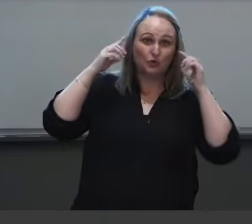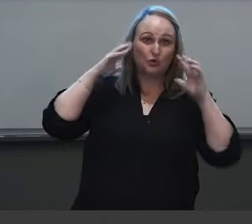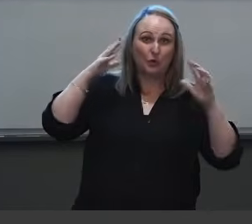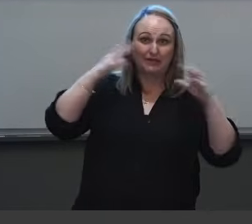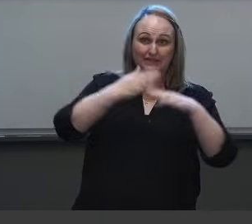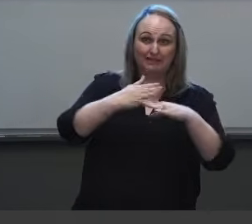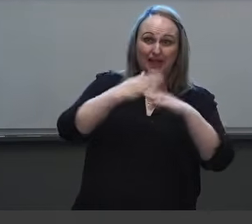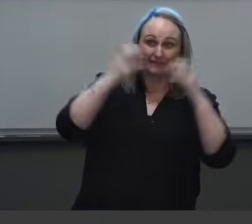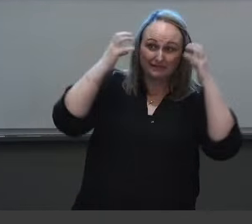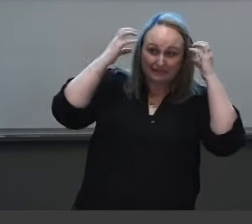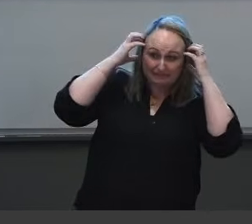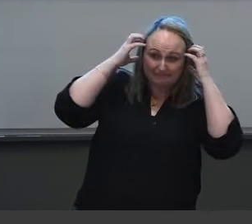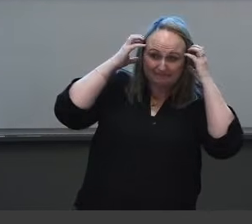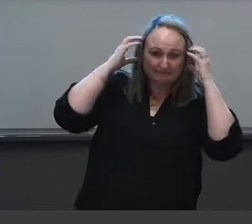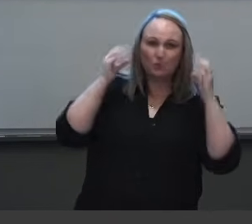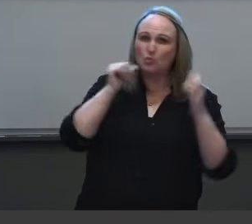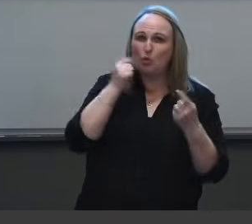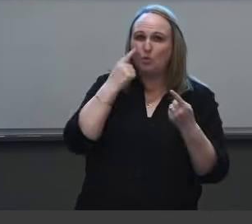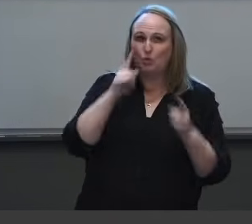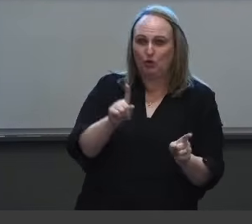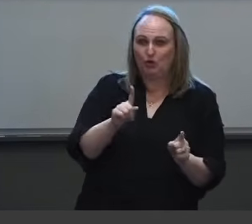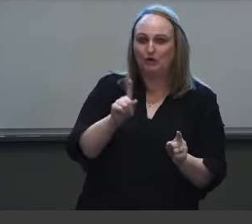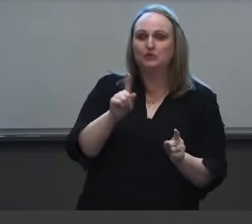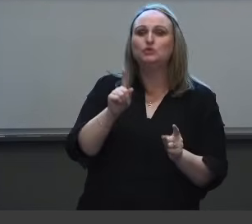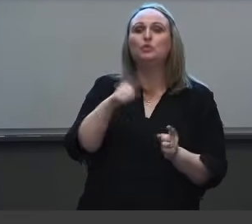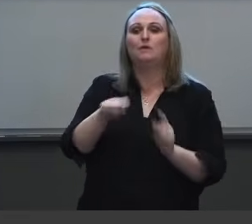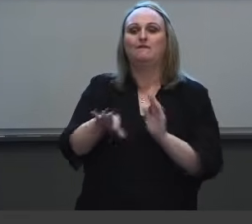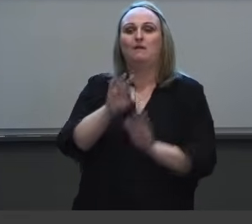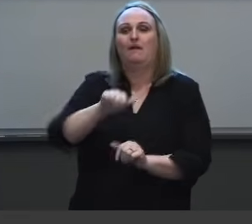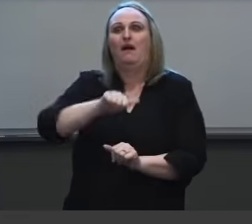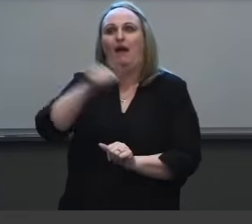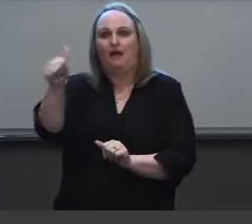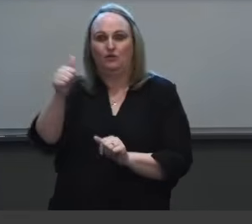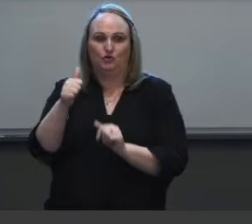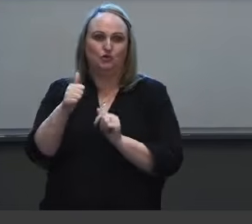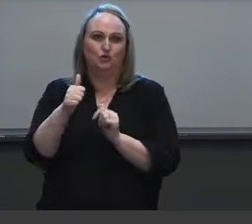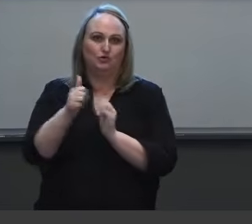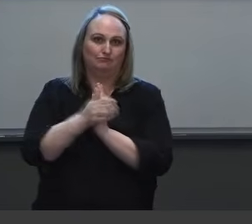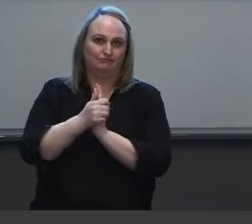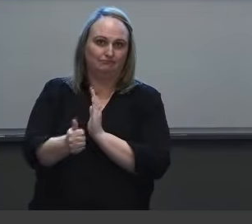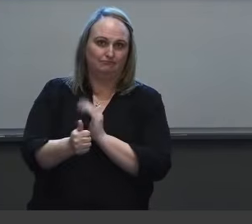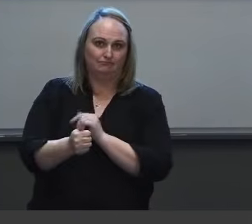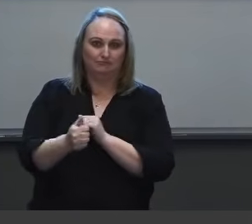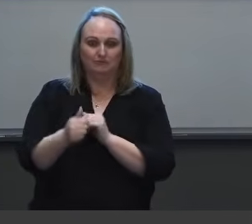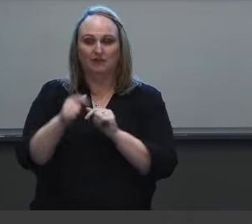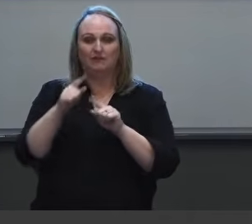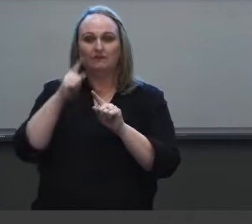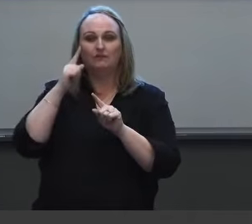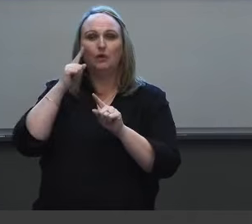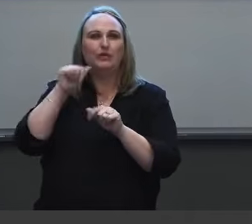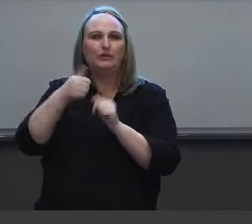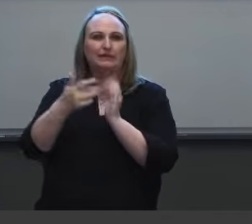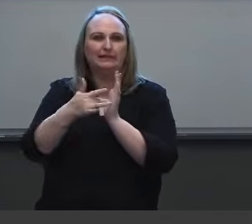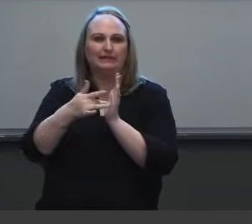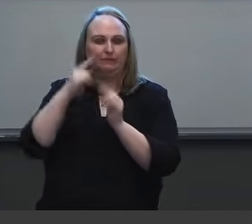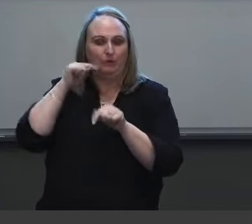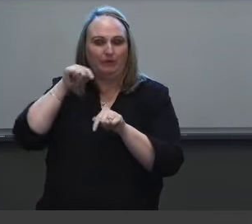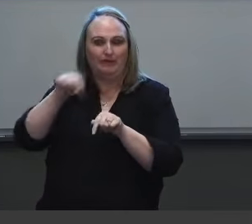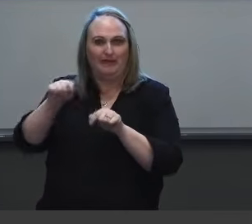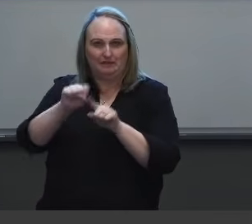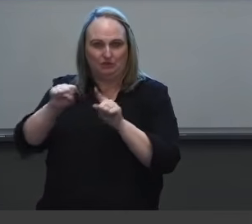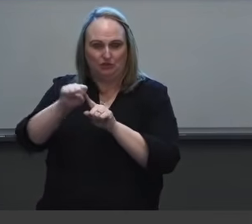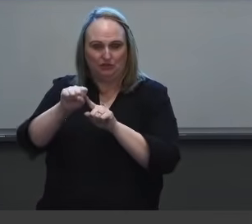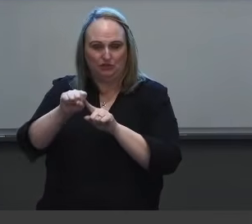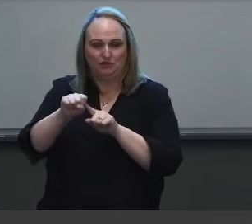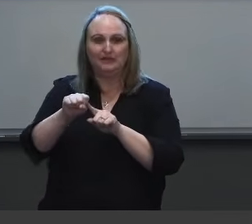with a different technique to be able to handle these complex situations. And that is where